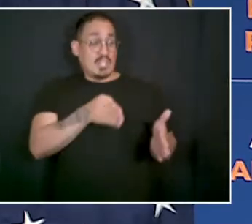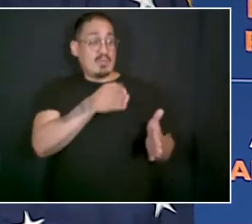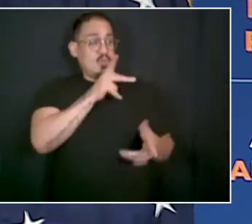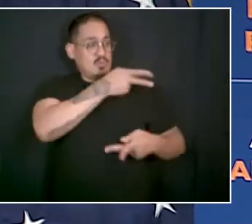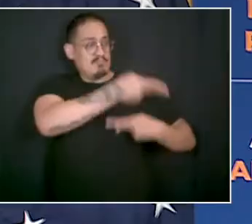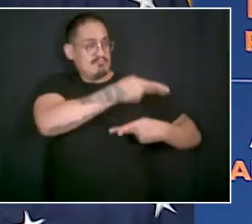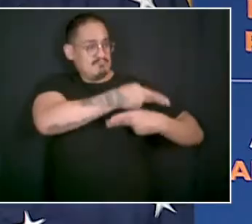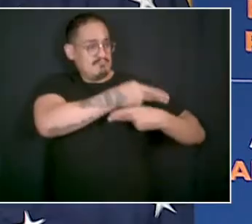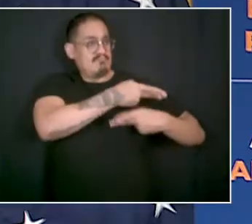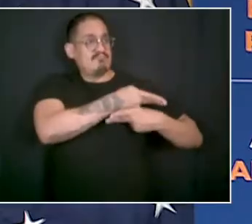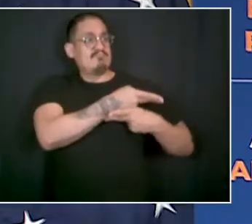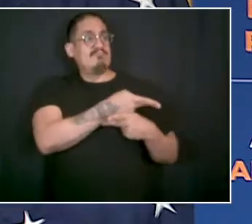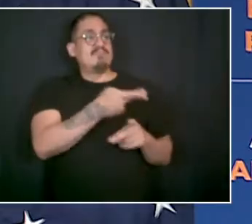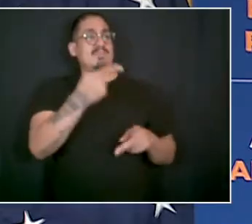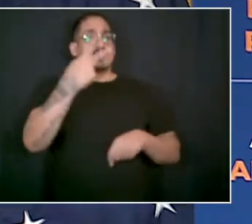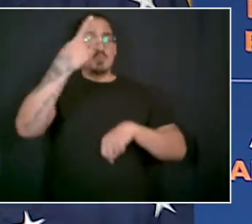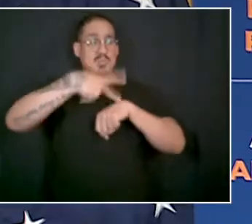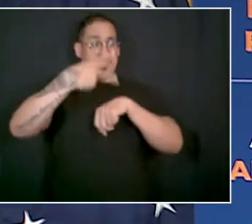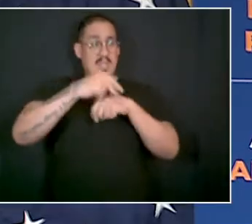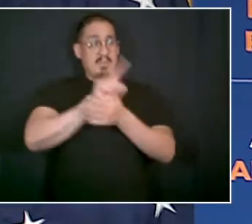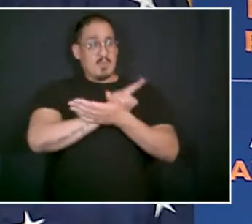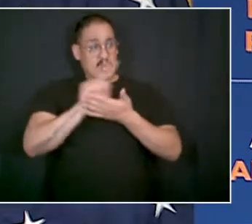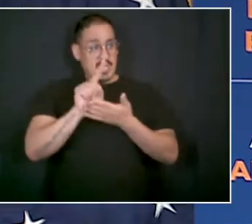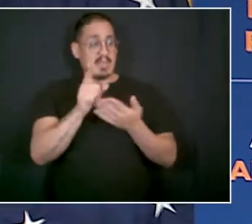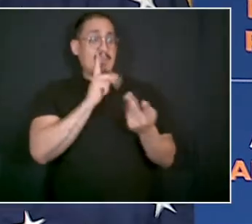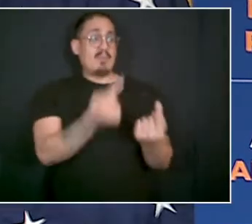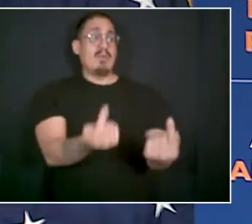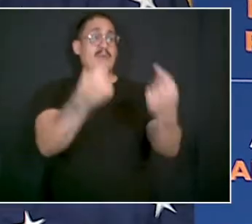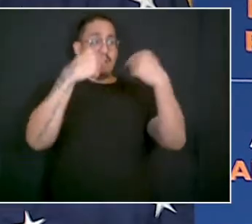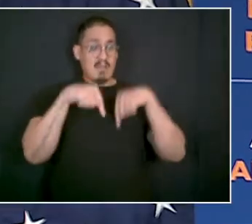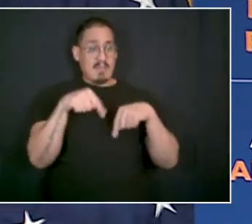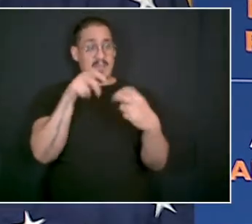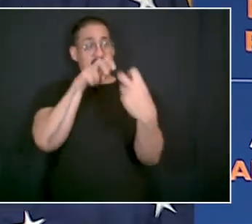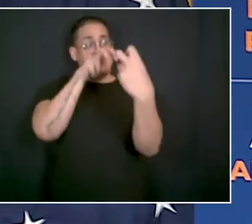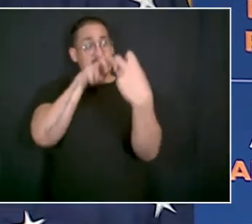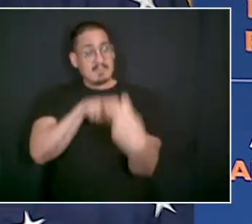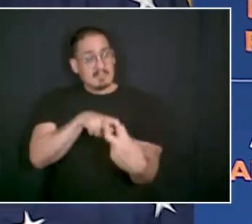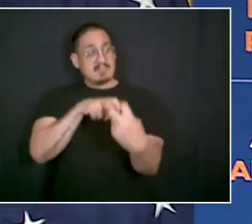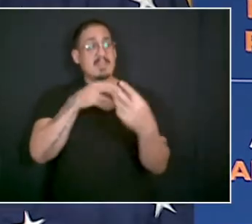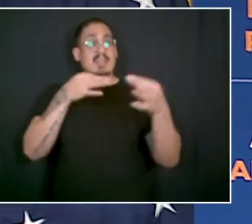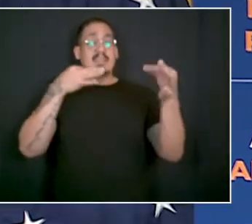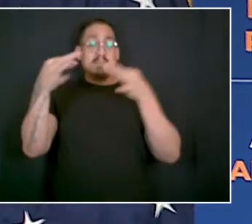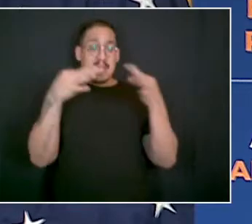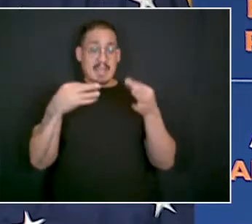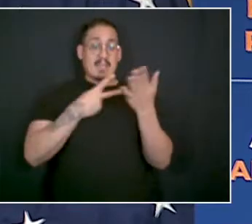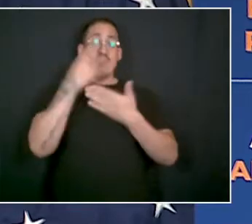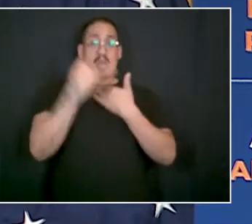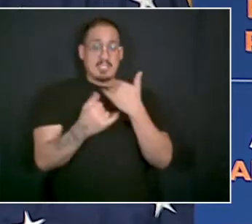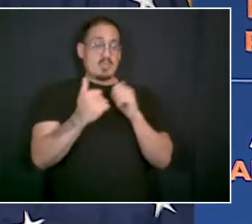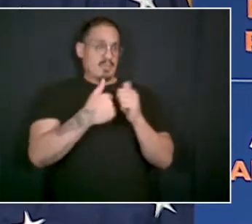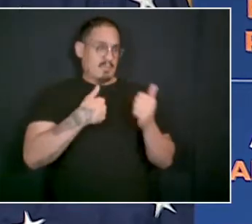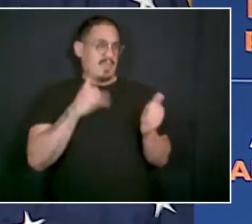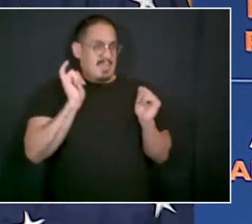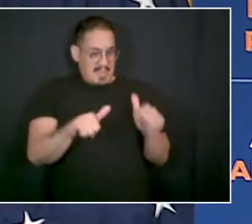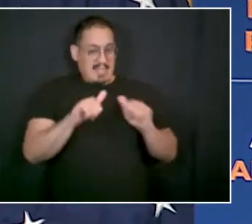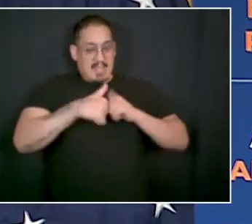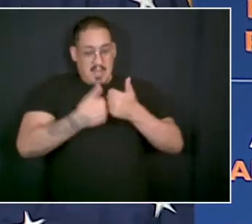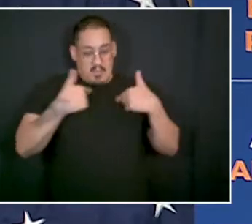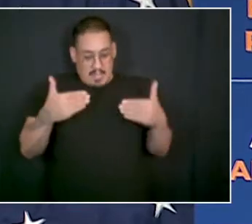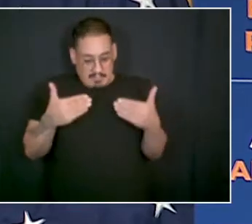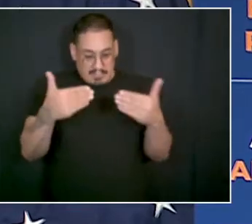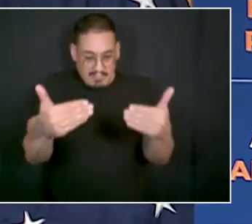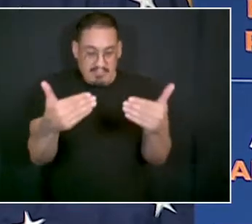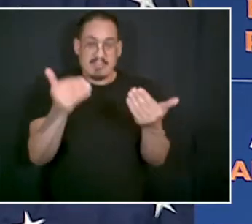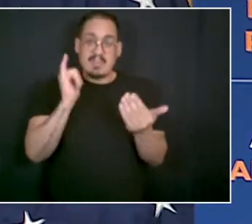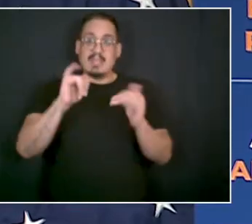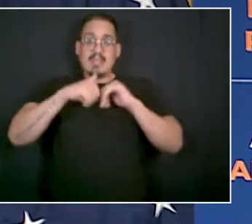sure that we have community input, that is how the traffic's going to impact, then we will move forward. That is how it operates. My